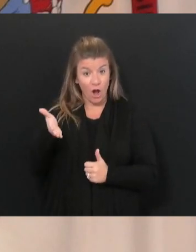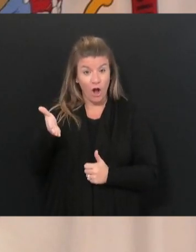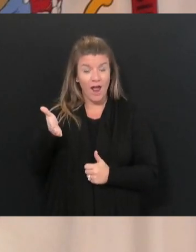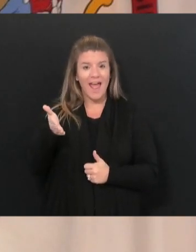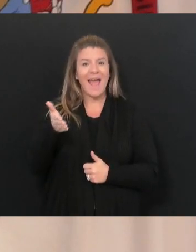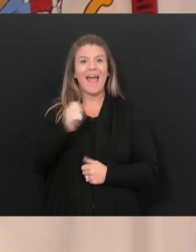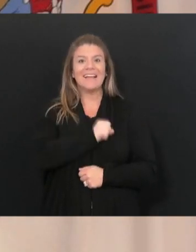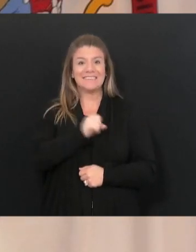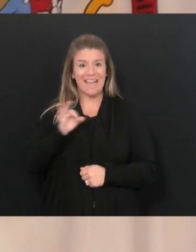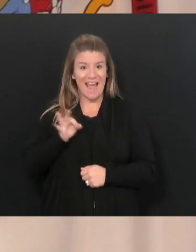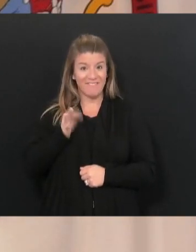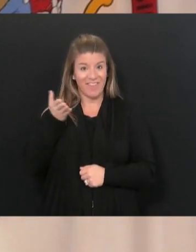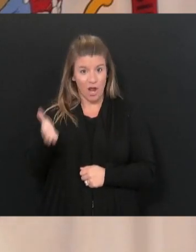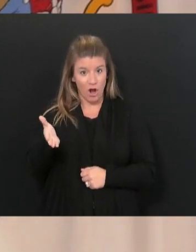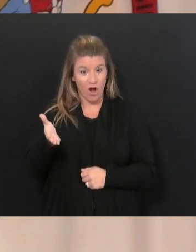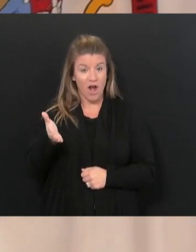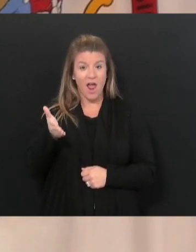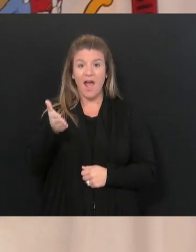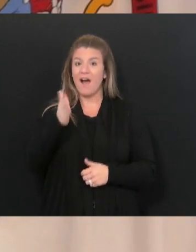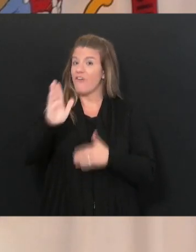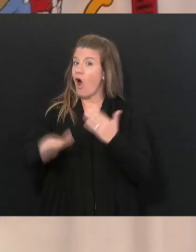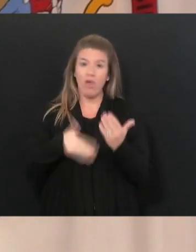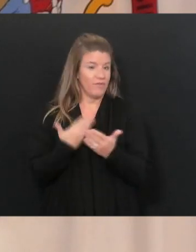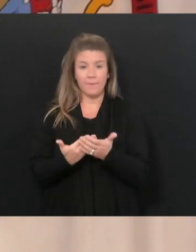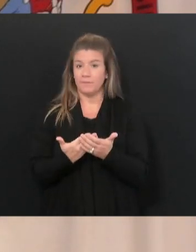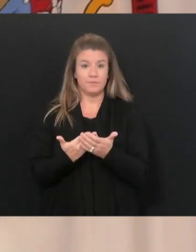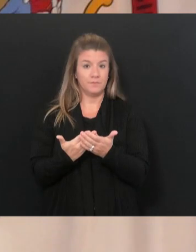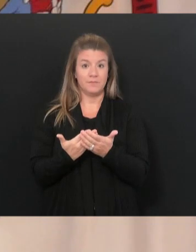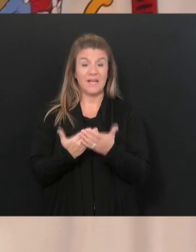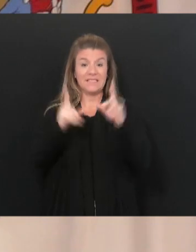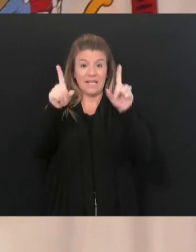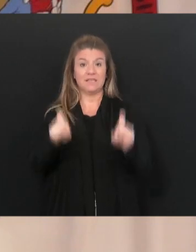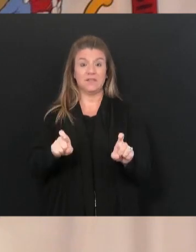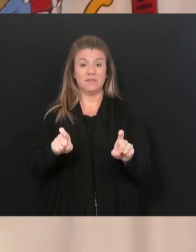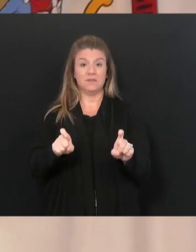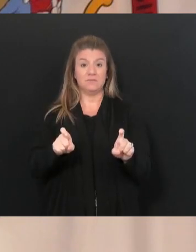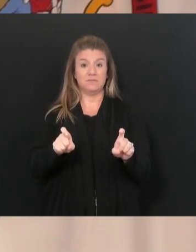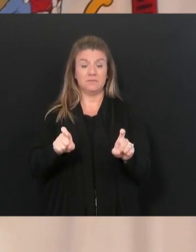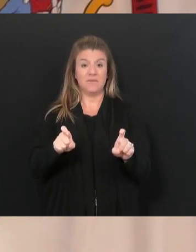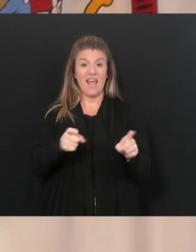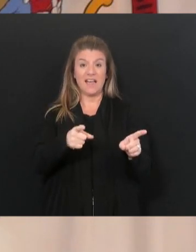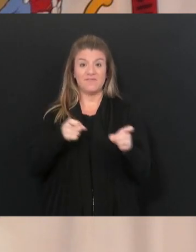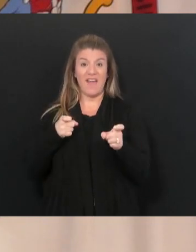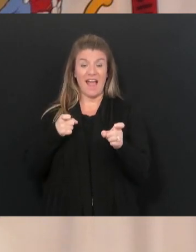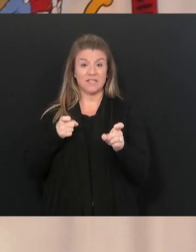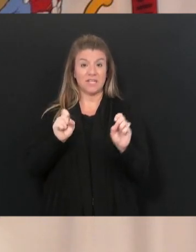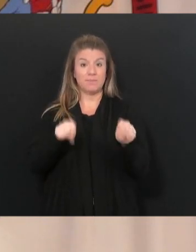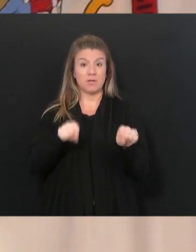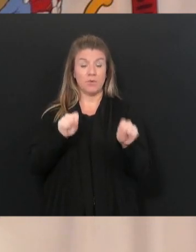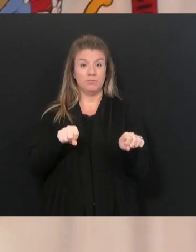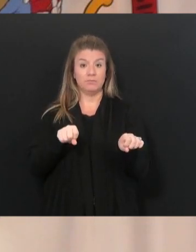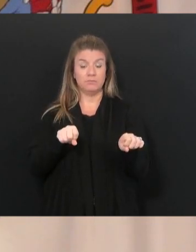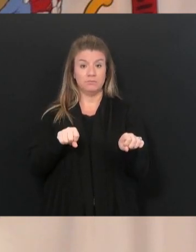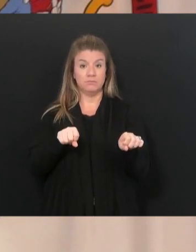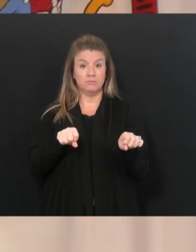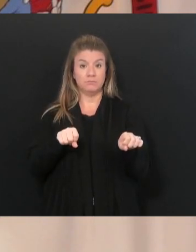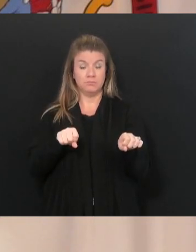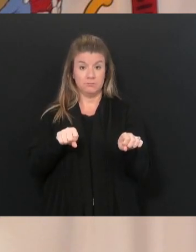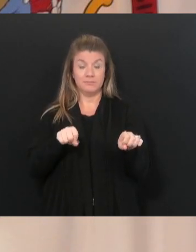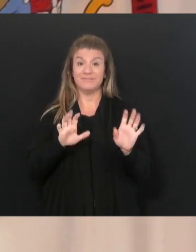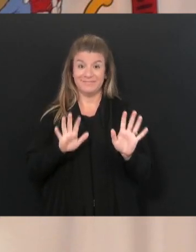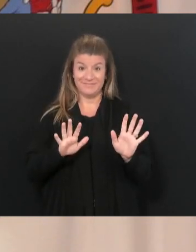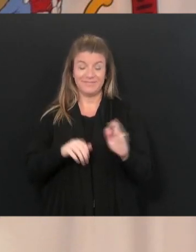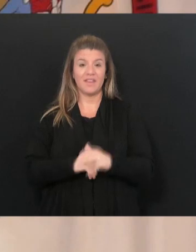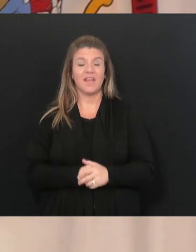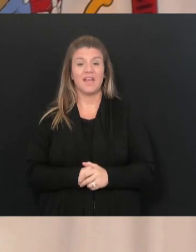member of every single nursing home tested as quickly as we possibly can. And